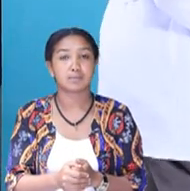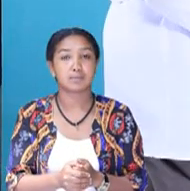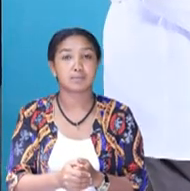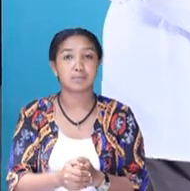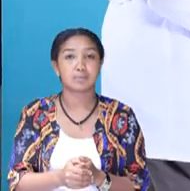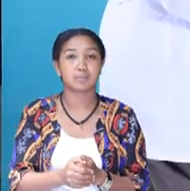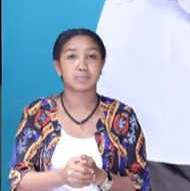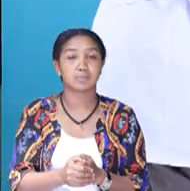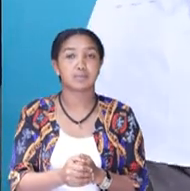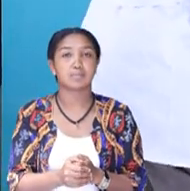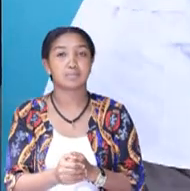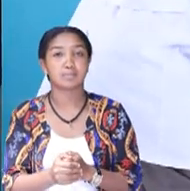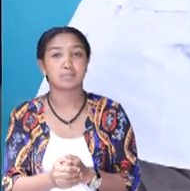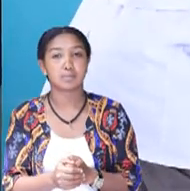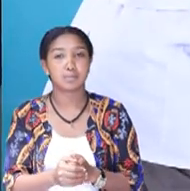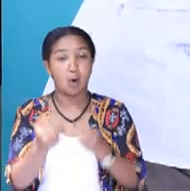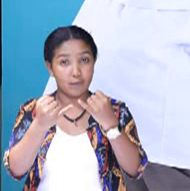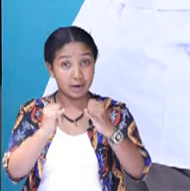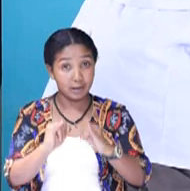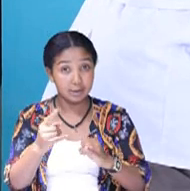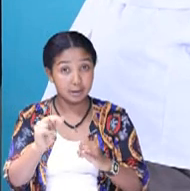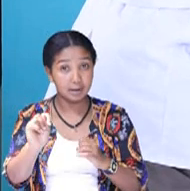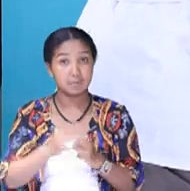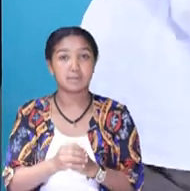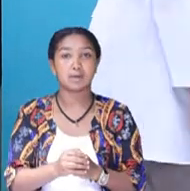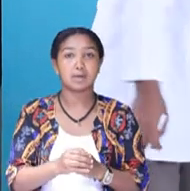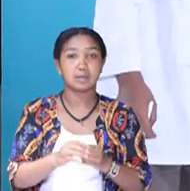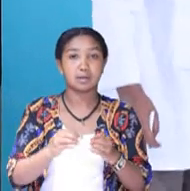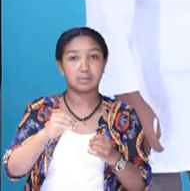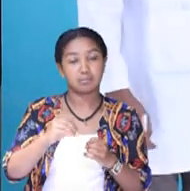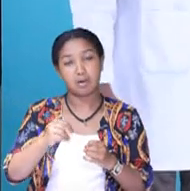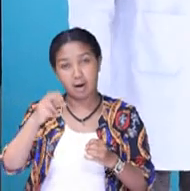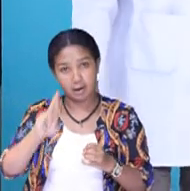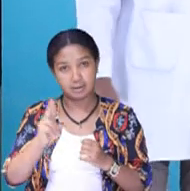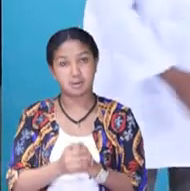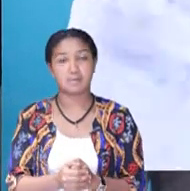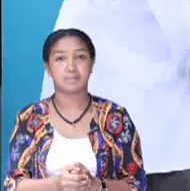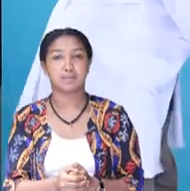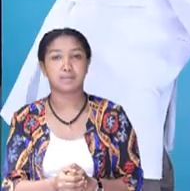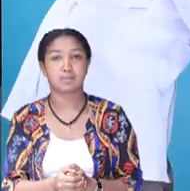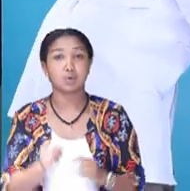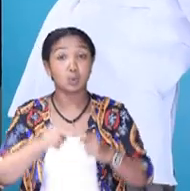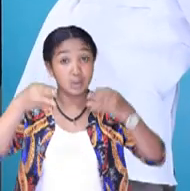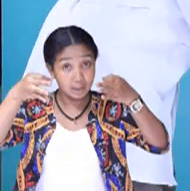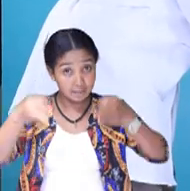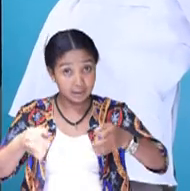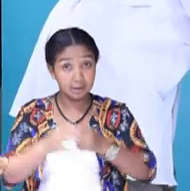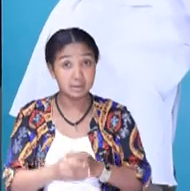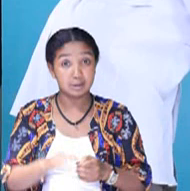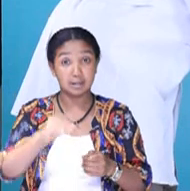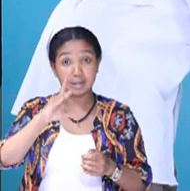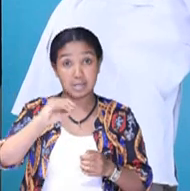of angular linear displacement over the dimension of radius r. To determine what?